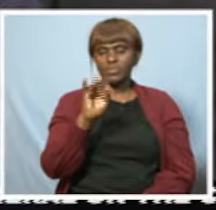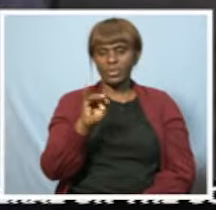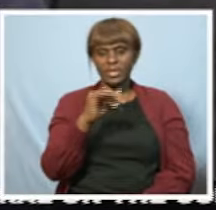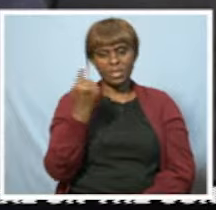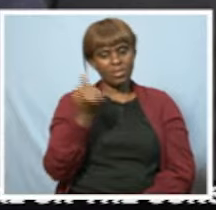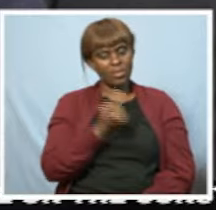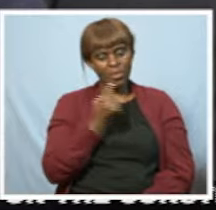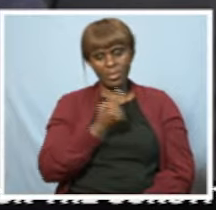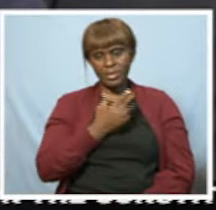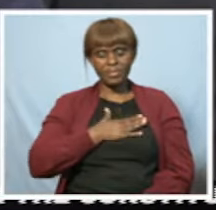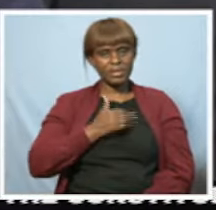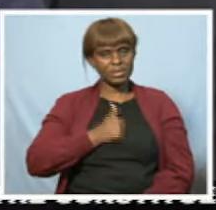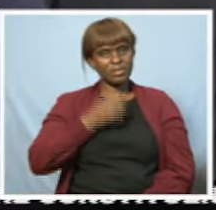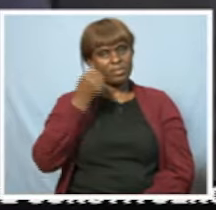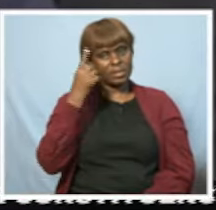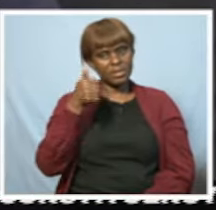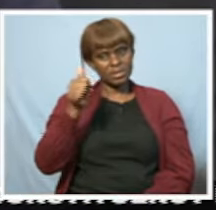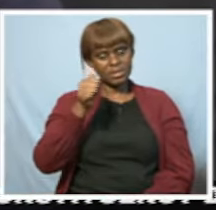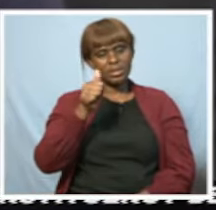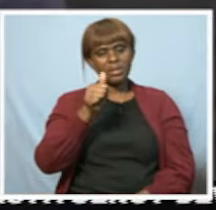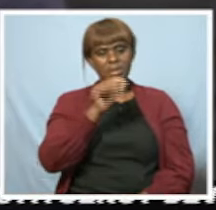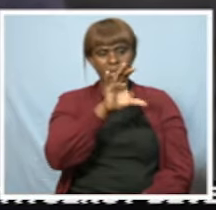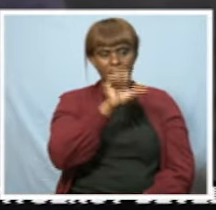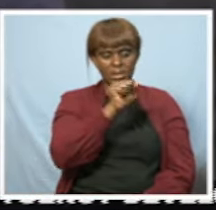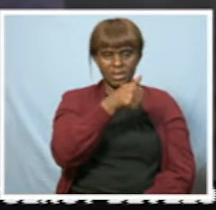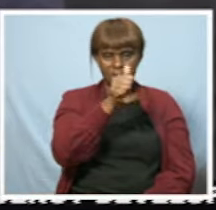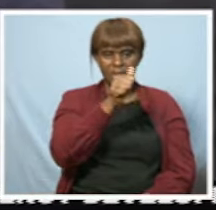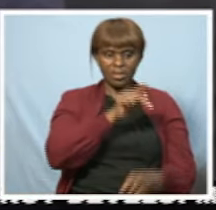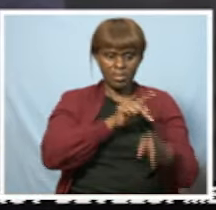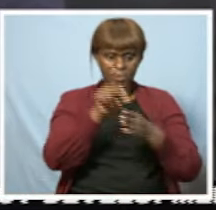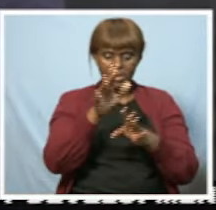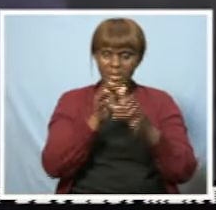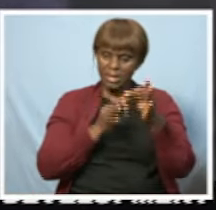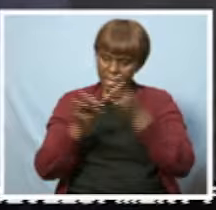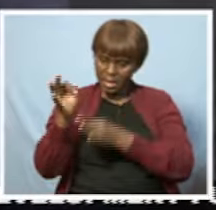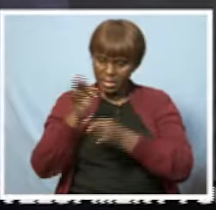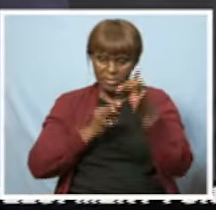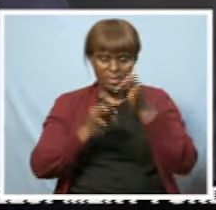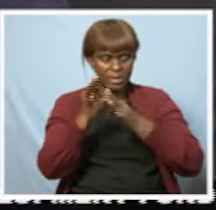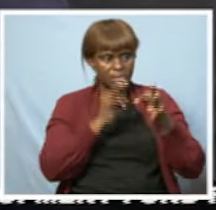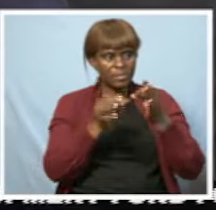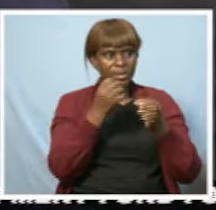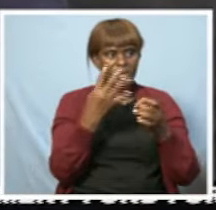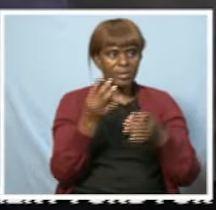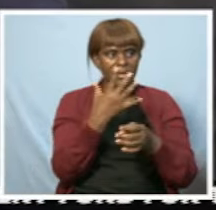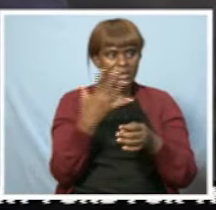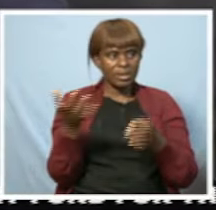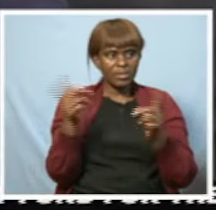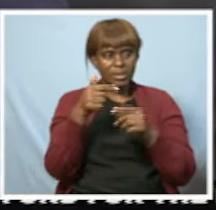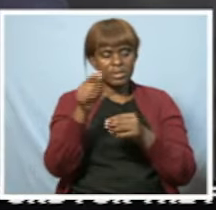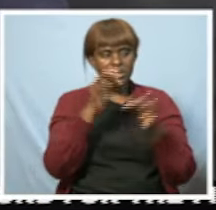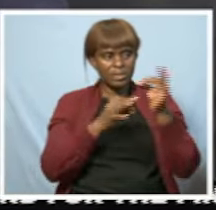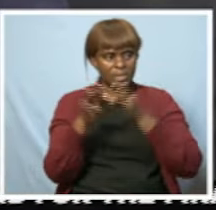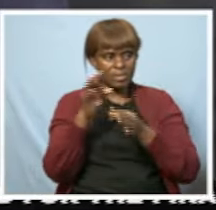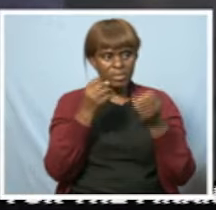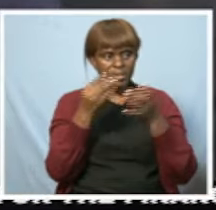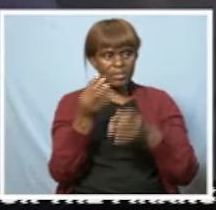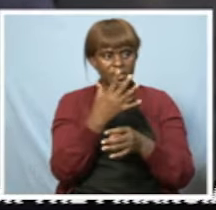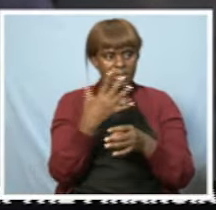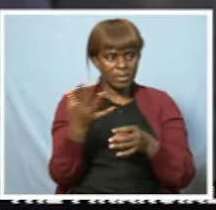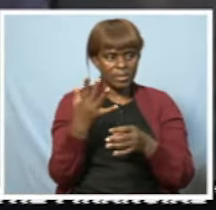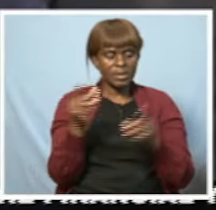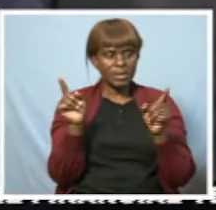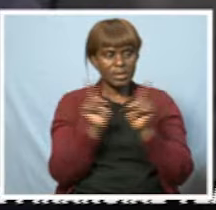Except I understand, CS, you're a professor, so you like explaining a lot of things. And when you explain a lot of things,